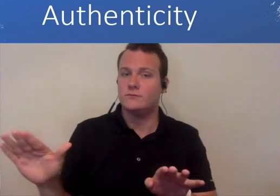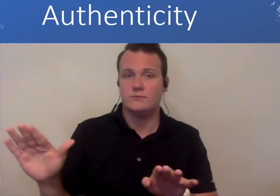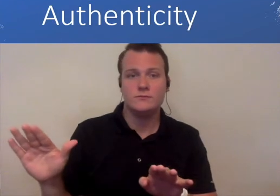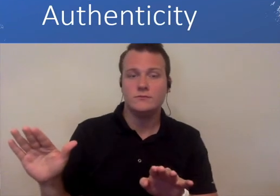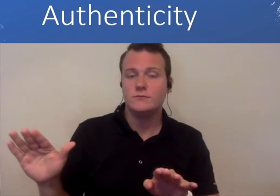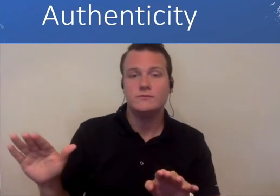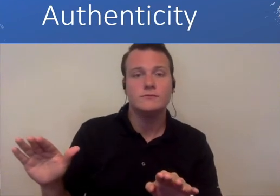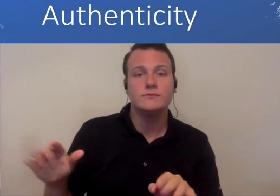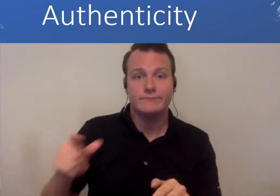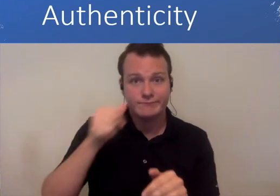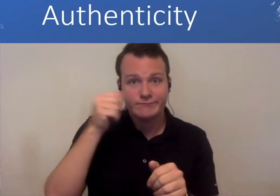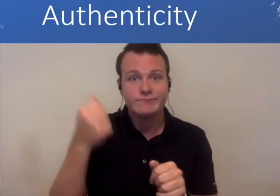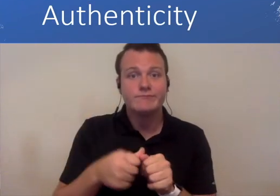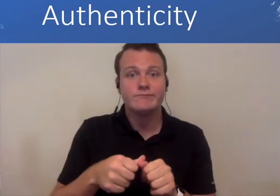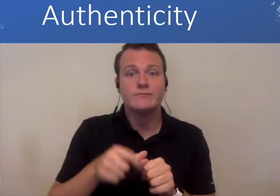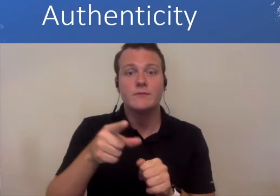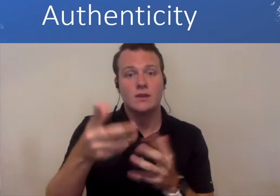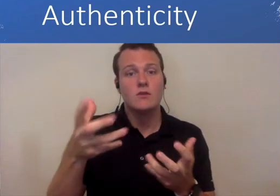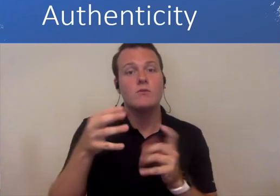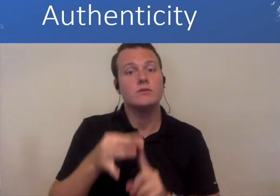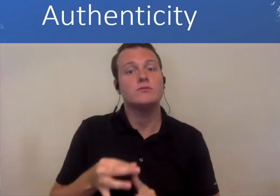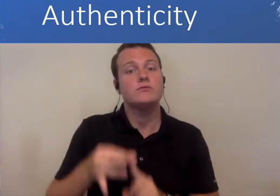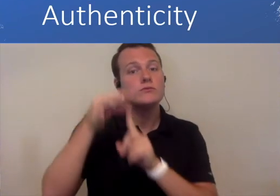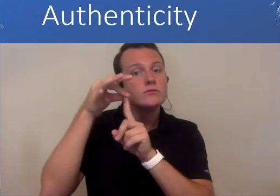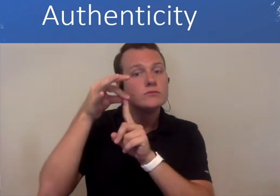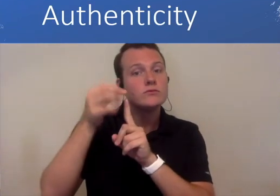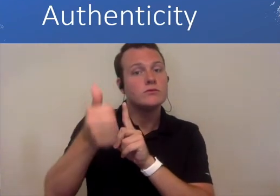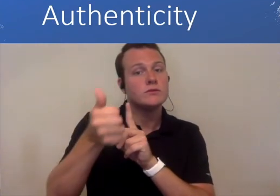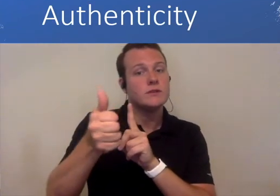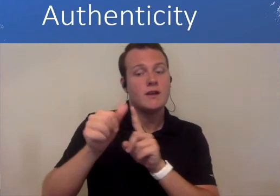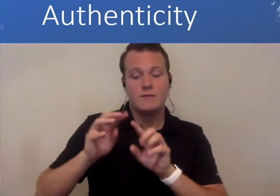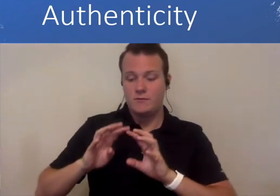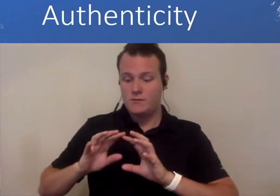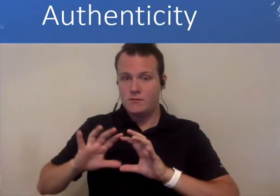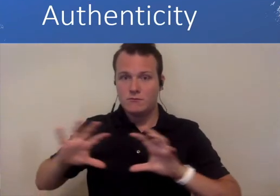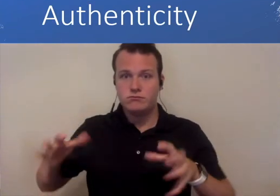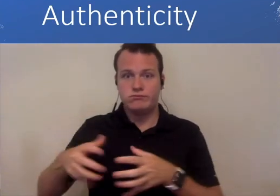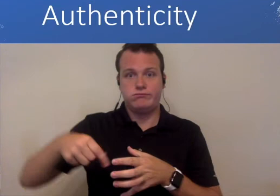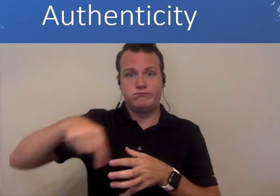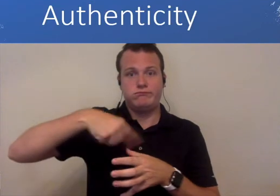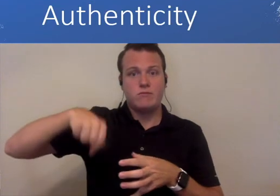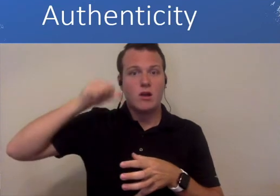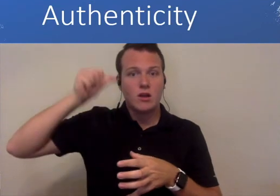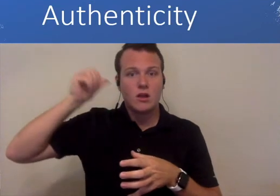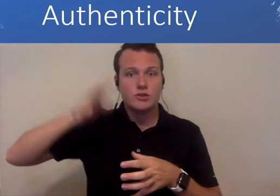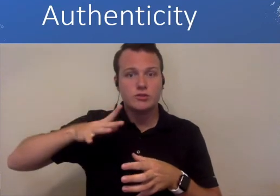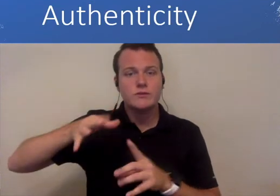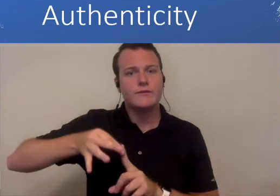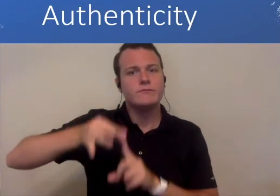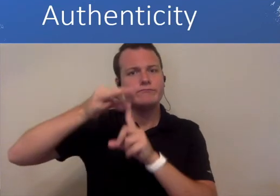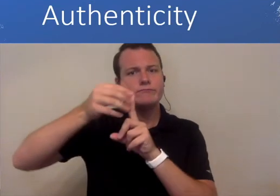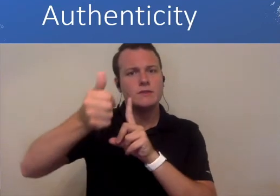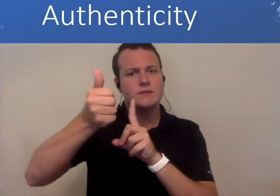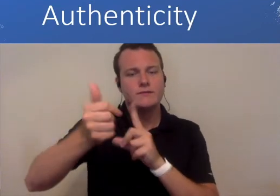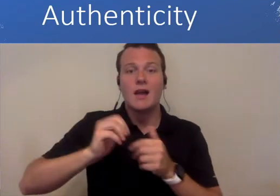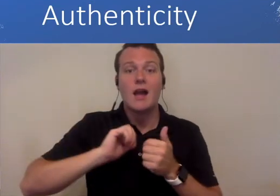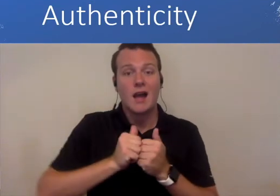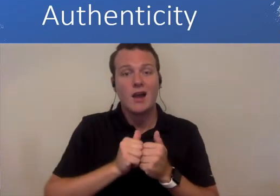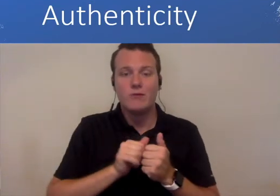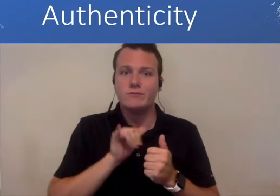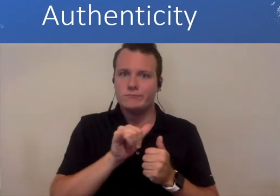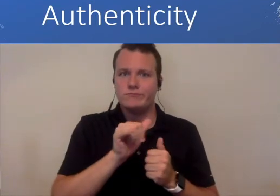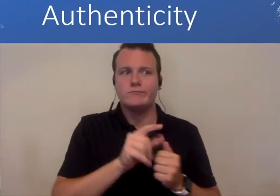because remember, you want to differentiate yourself from your competitors. And these are ways to do